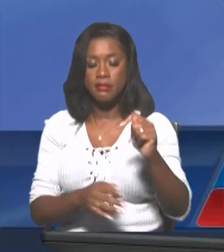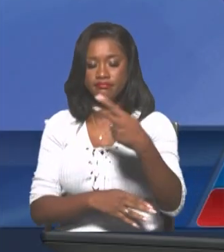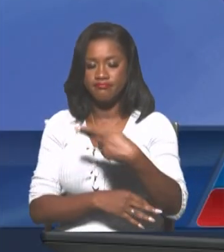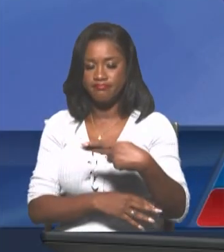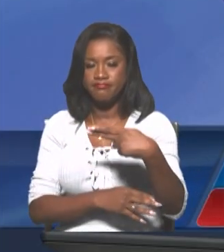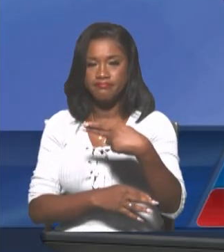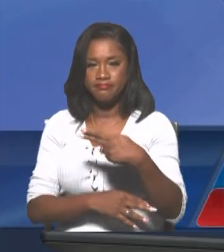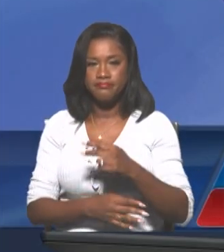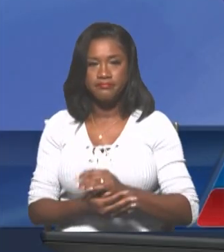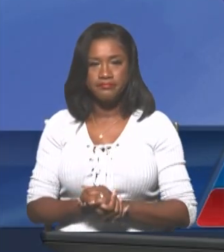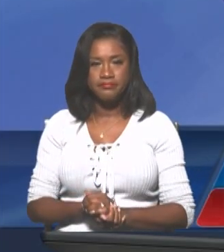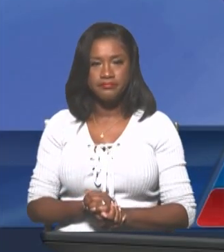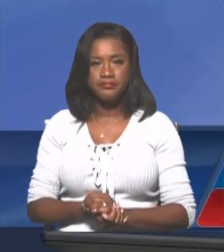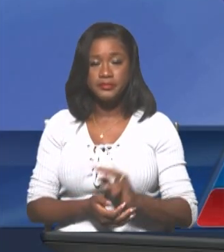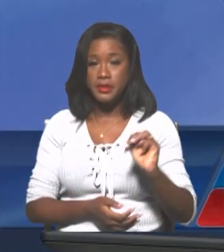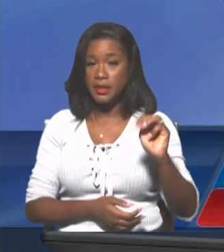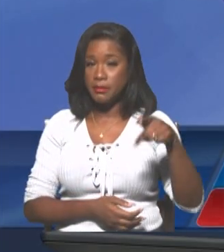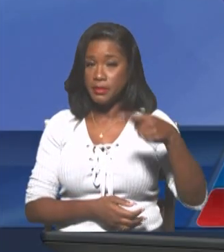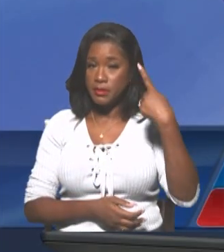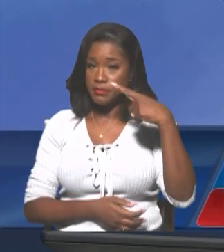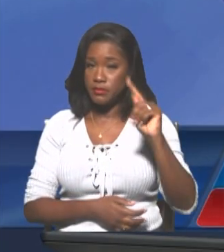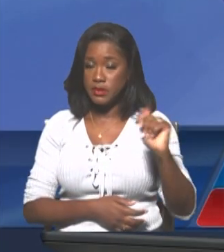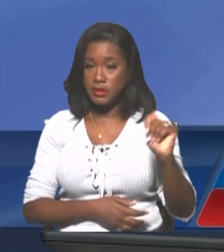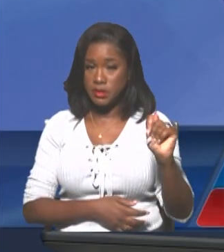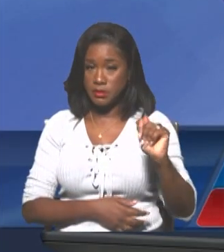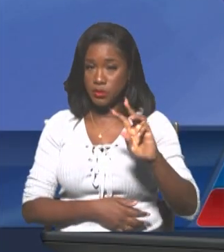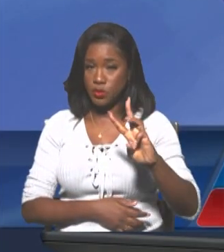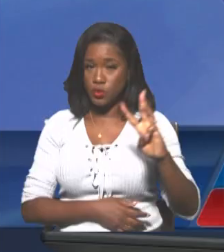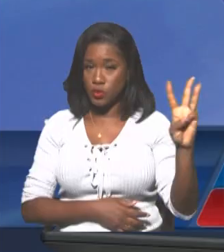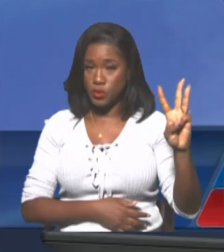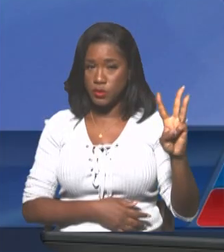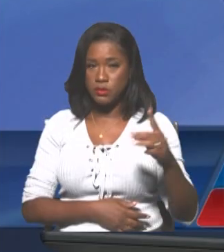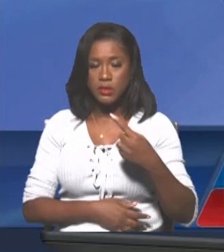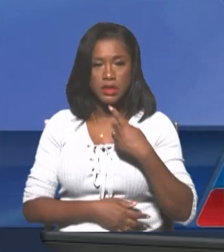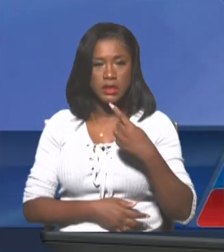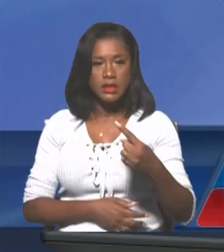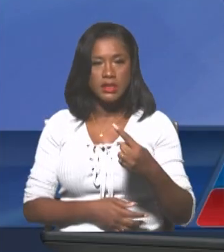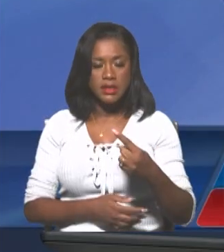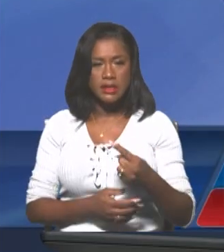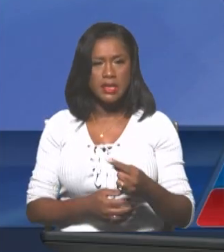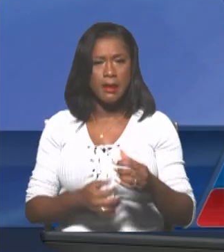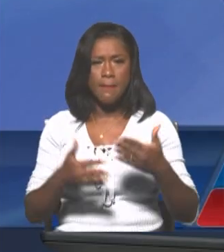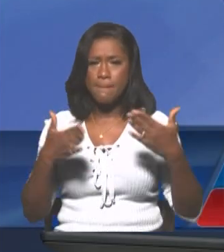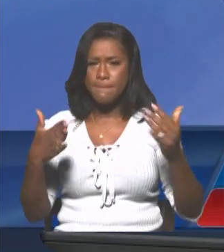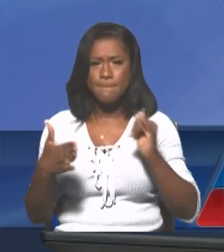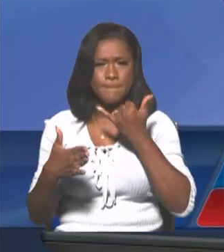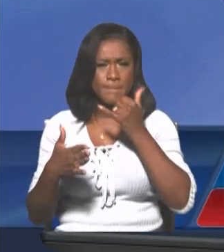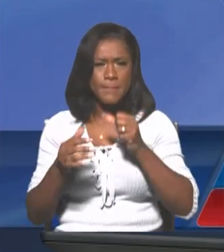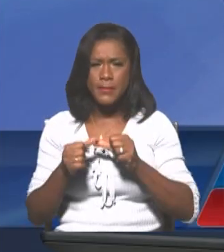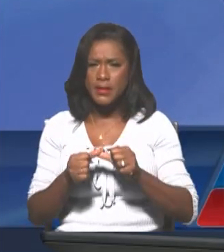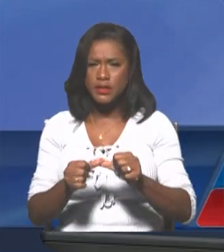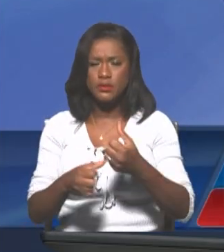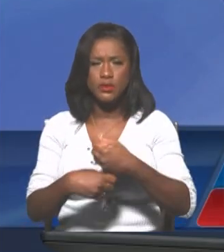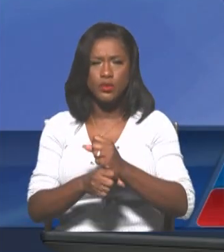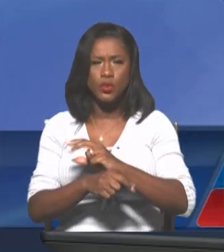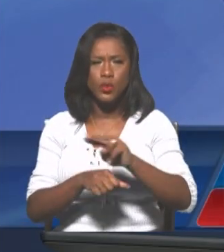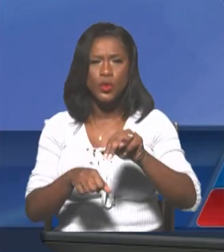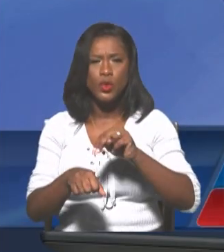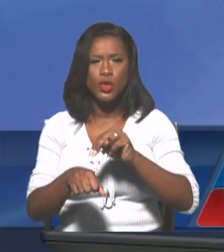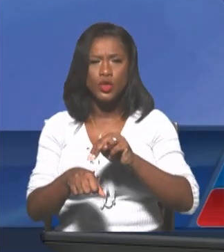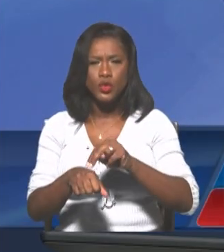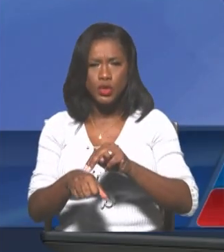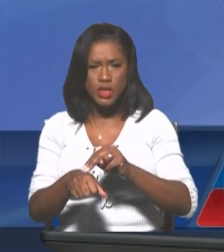Thursday. Member of Parliament for Tobago West, Joel Sampson, says a cardinal error continues to be made when using